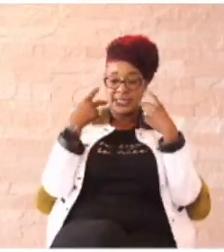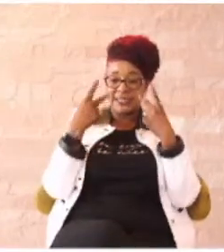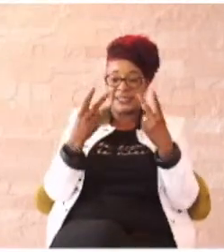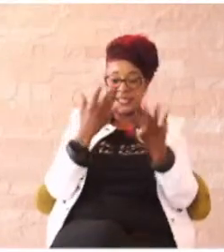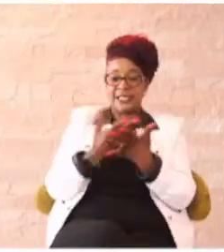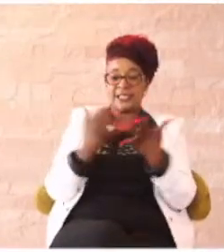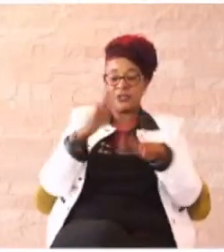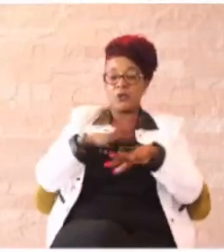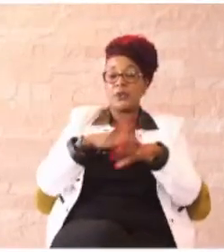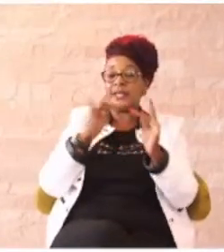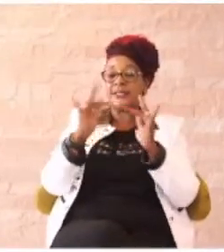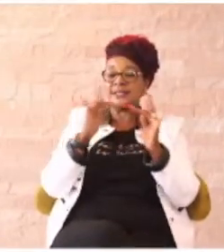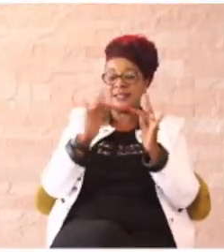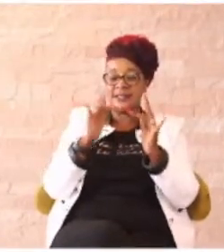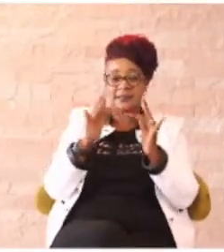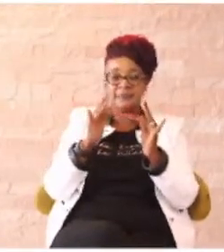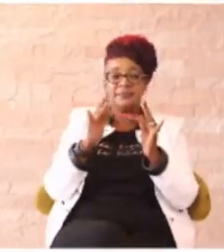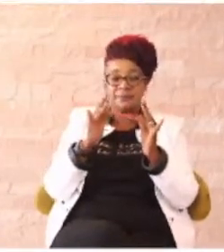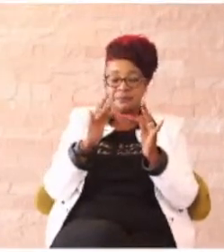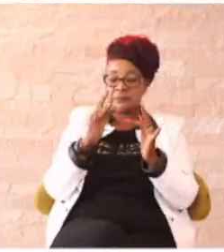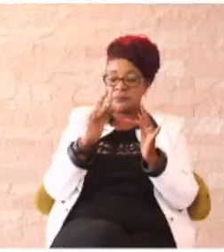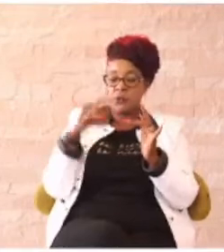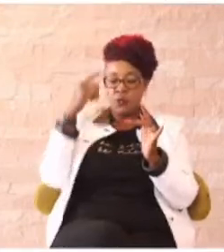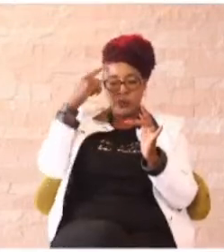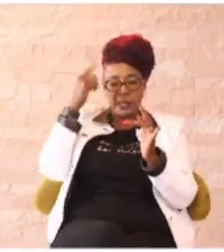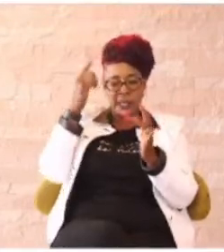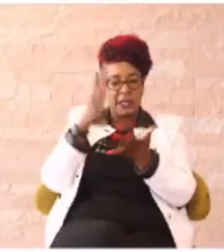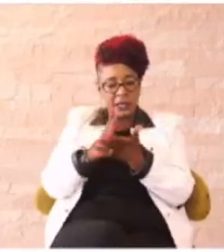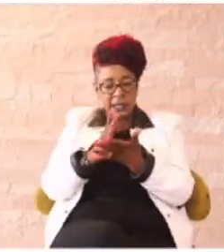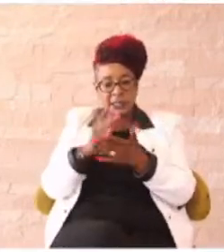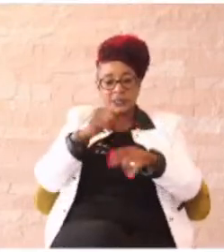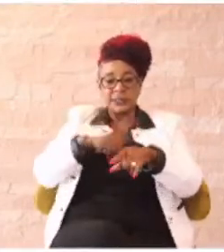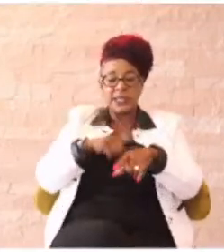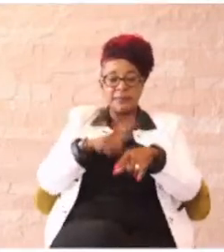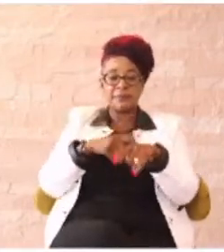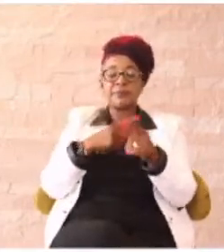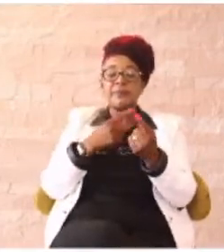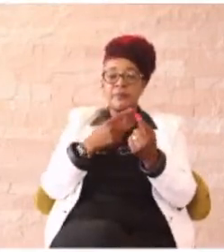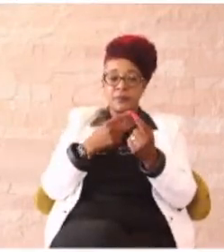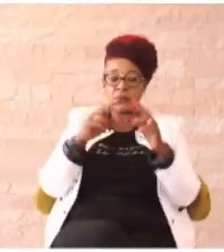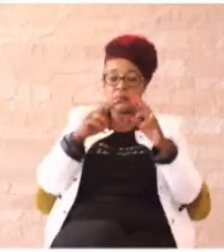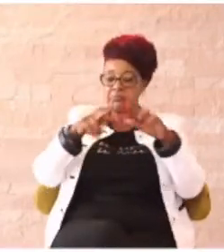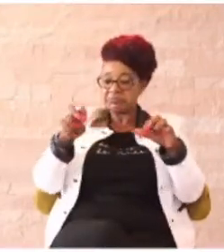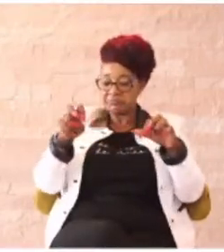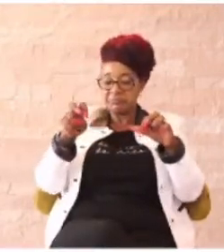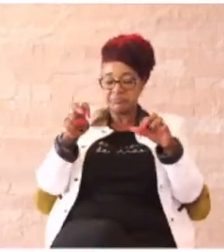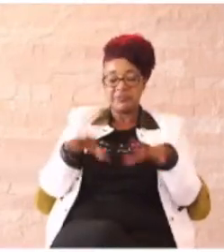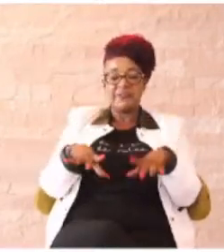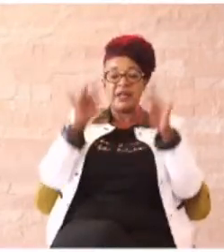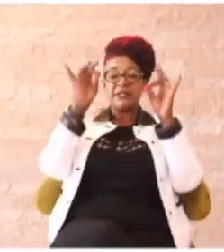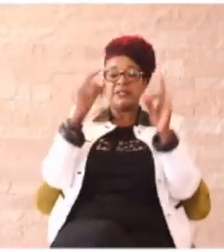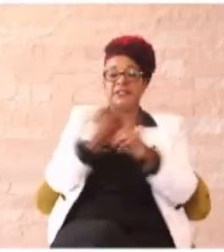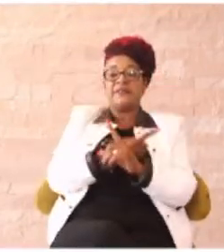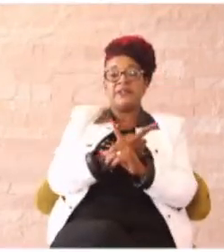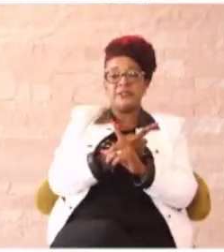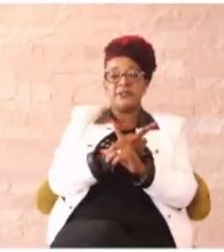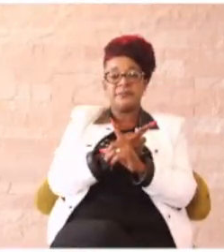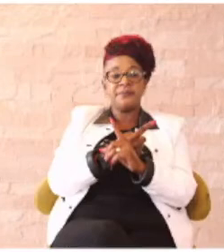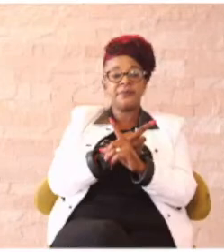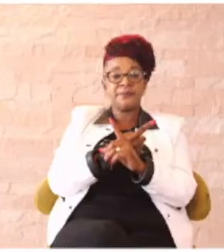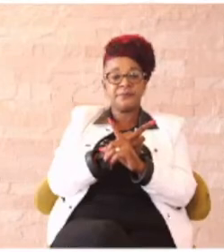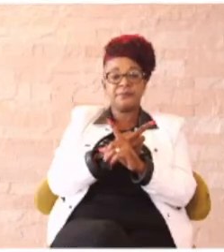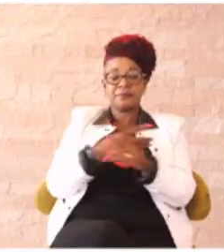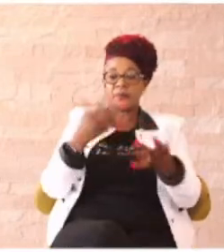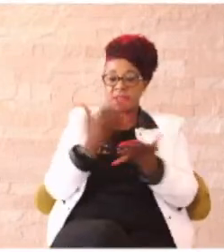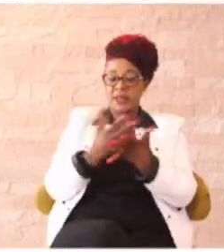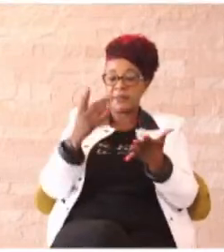internet, they look real, but when you operate with the context, it's just different. So it's something for, I think,